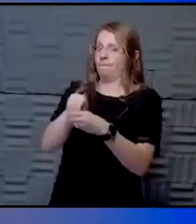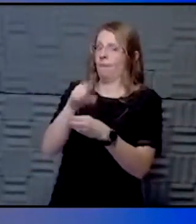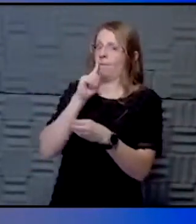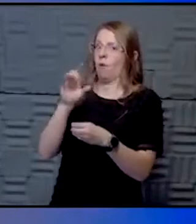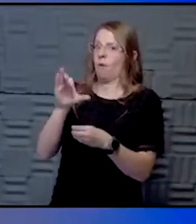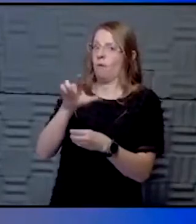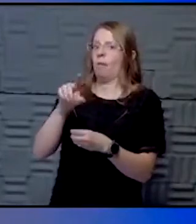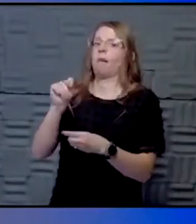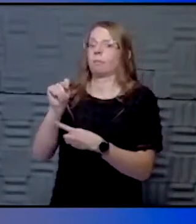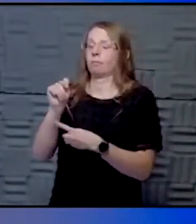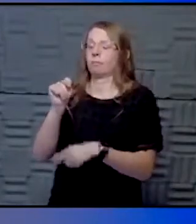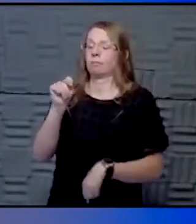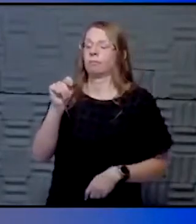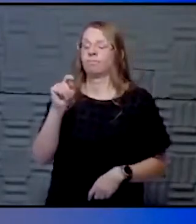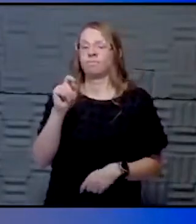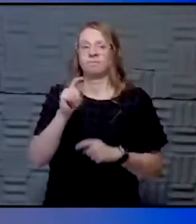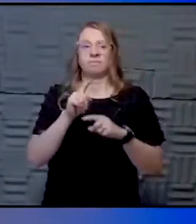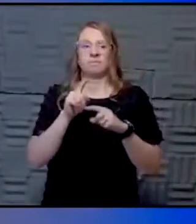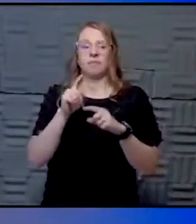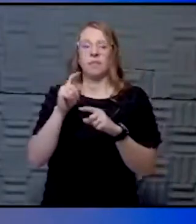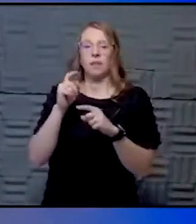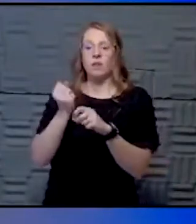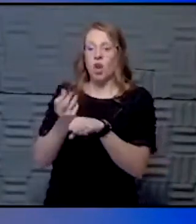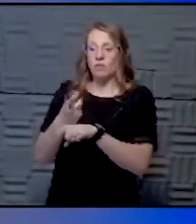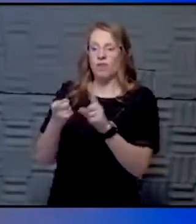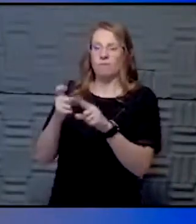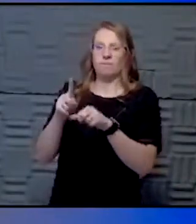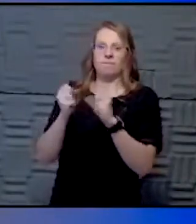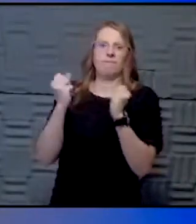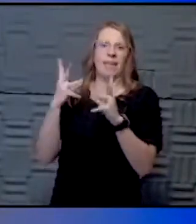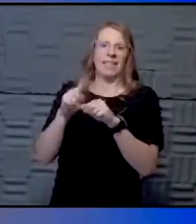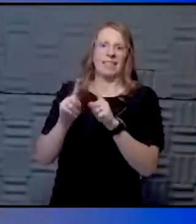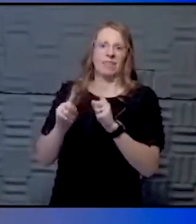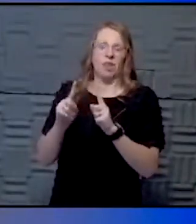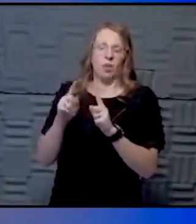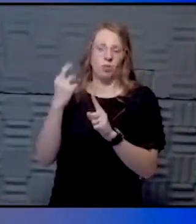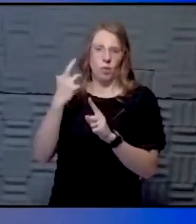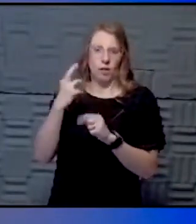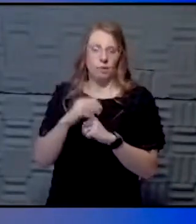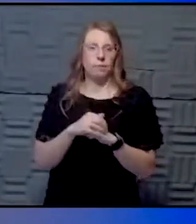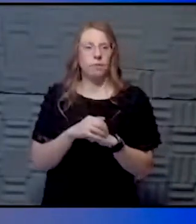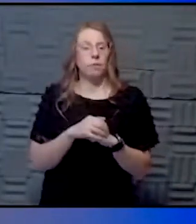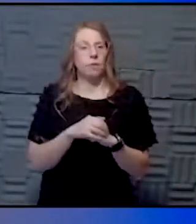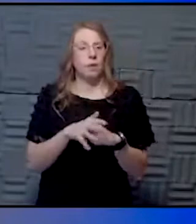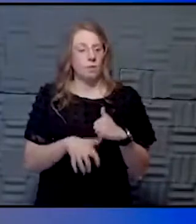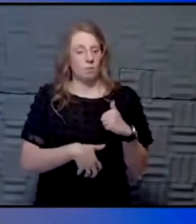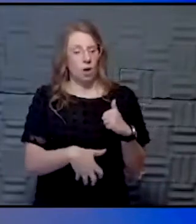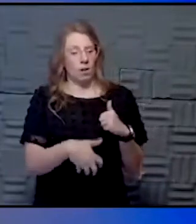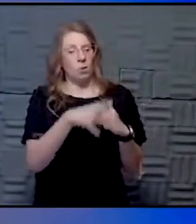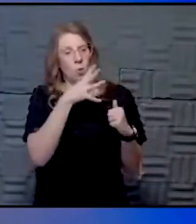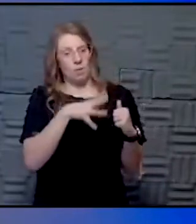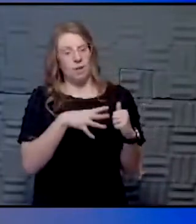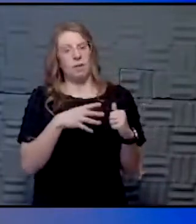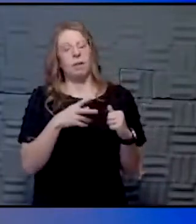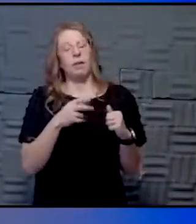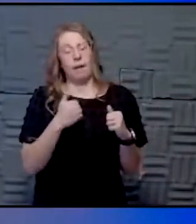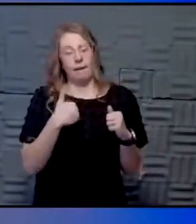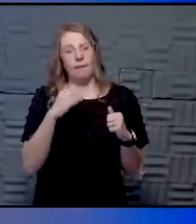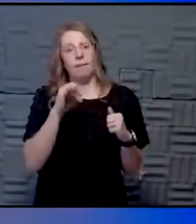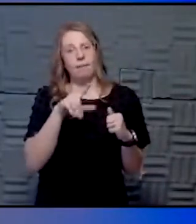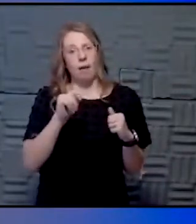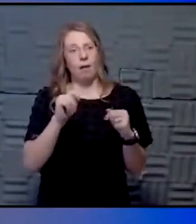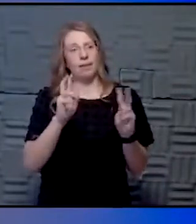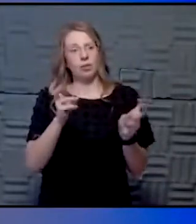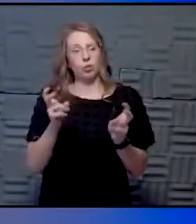it's for multiple different reasons. So prior to COVID, we always worried about pregnant women and clotting issues. We know that COVID causes clotting issues. So putting those